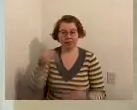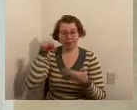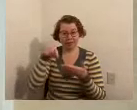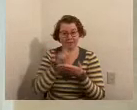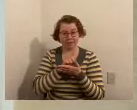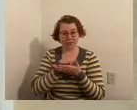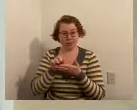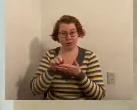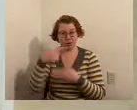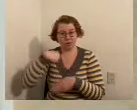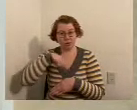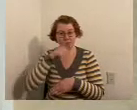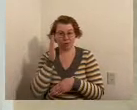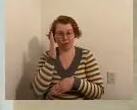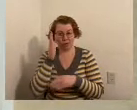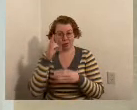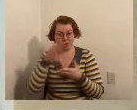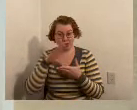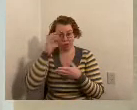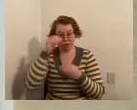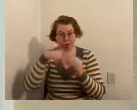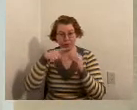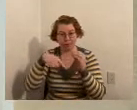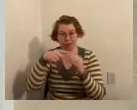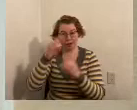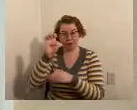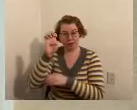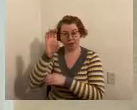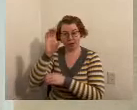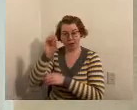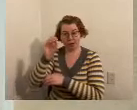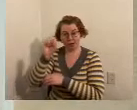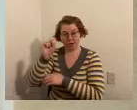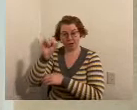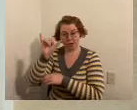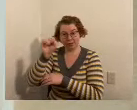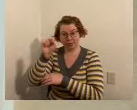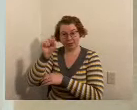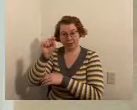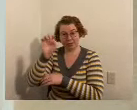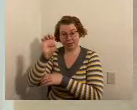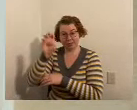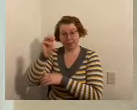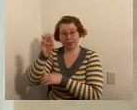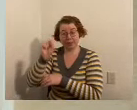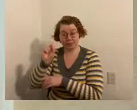This week we are learning about ecosystems.